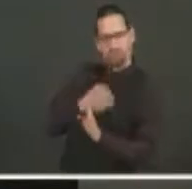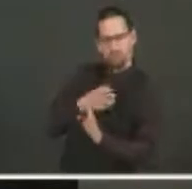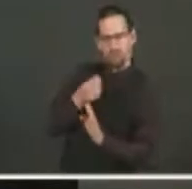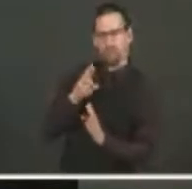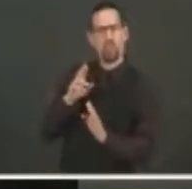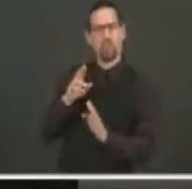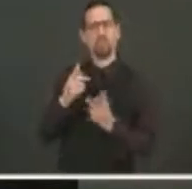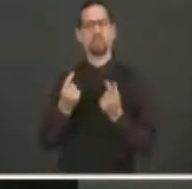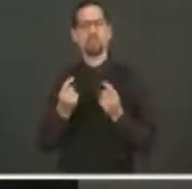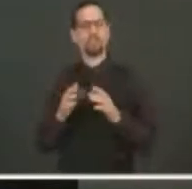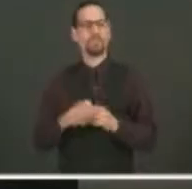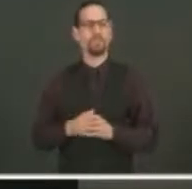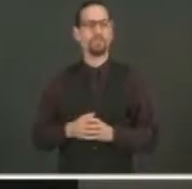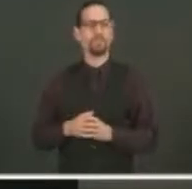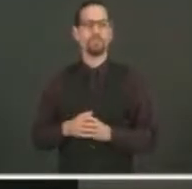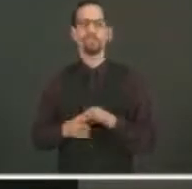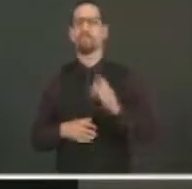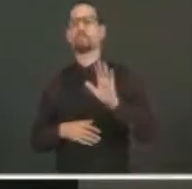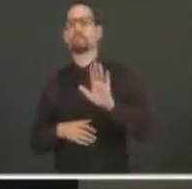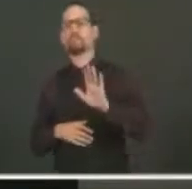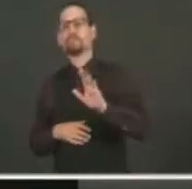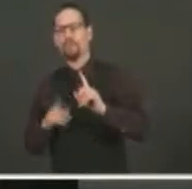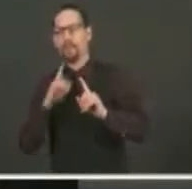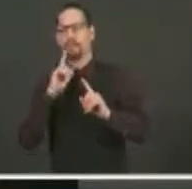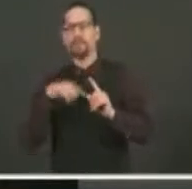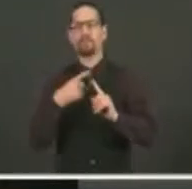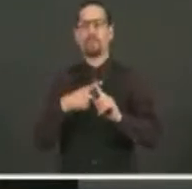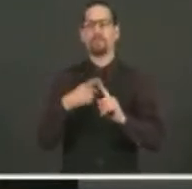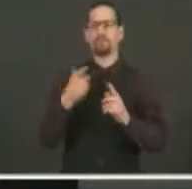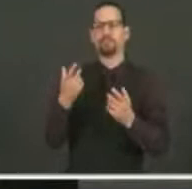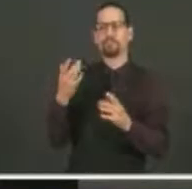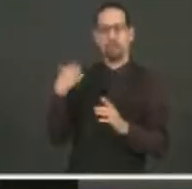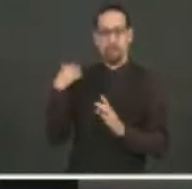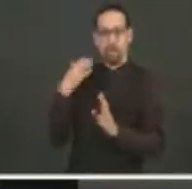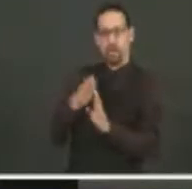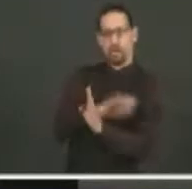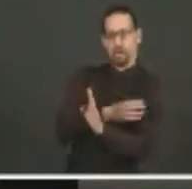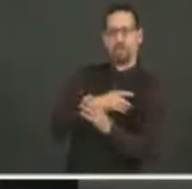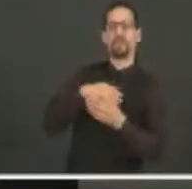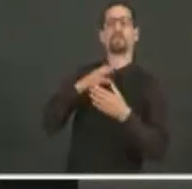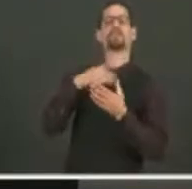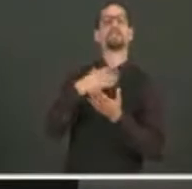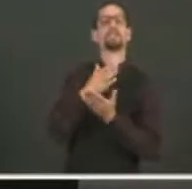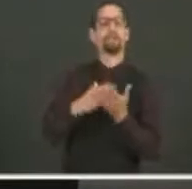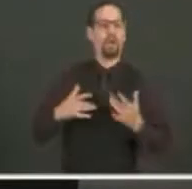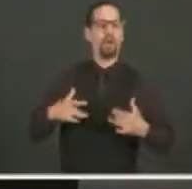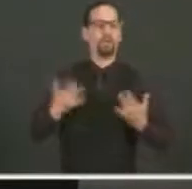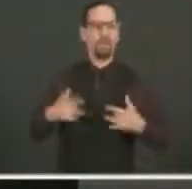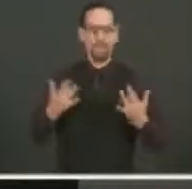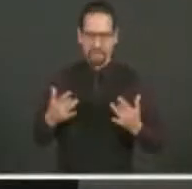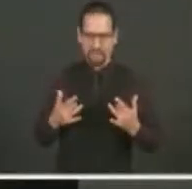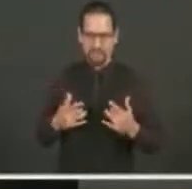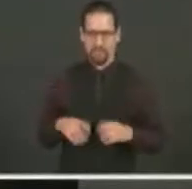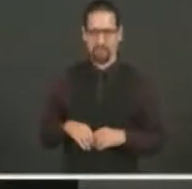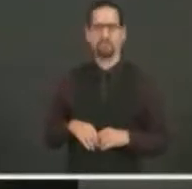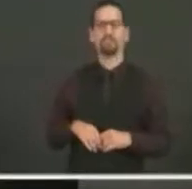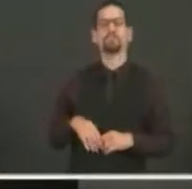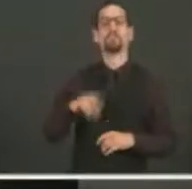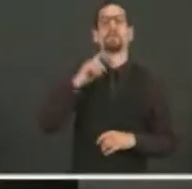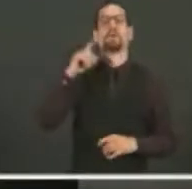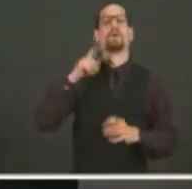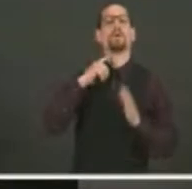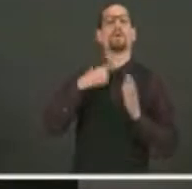of all, at the time I said, so there are certain events like the Newport Folk Festival, the Newport Jazz